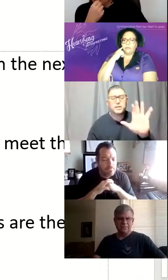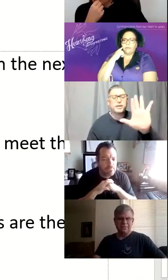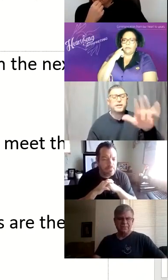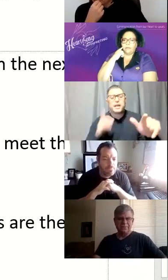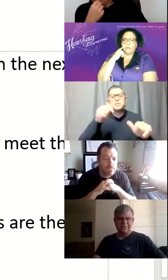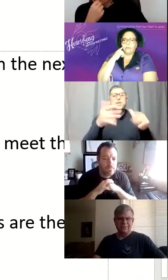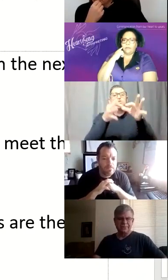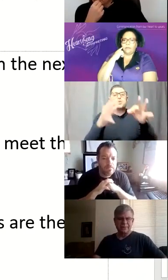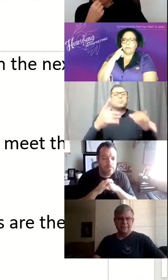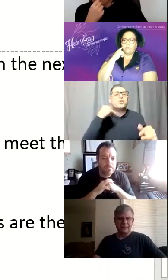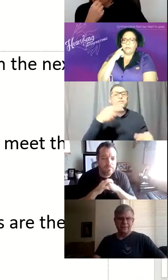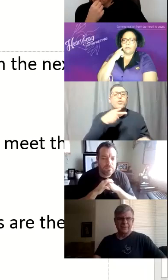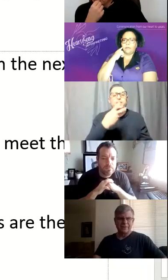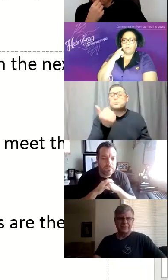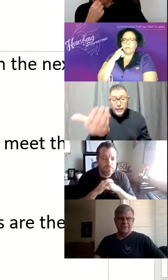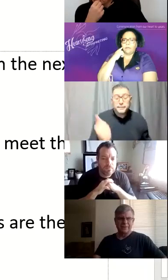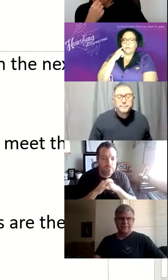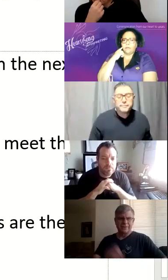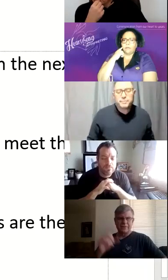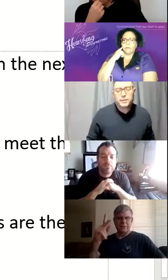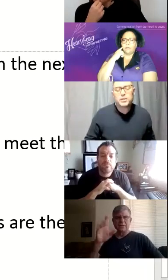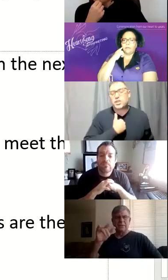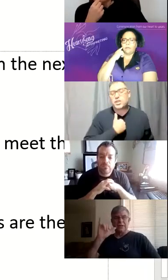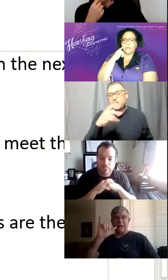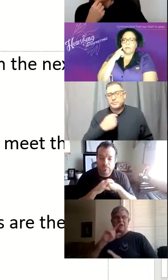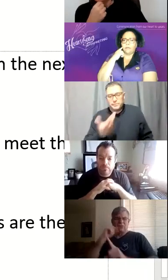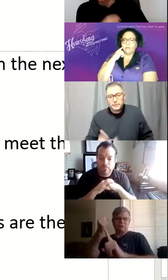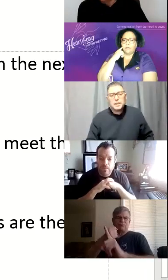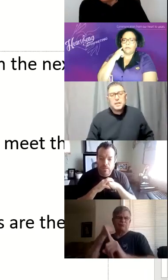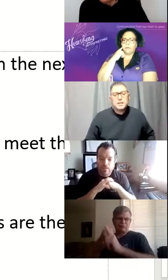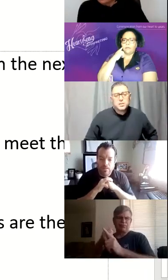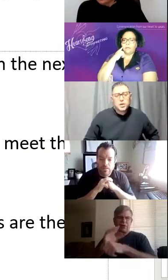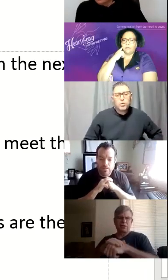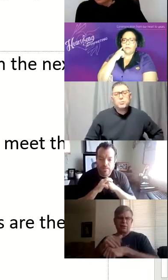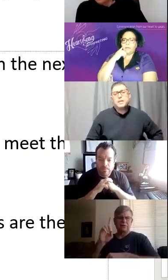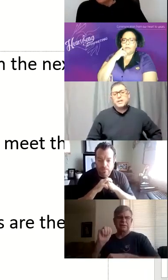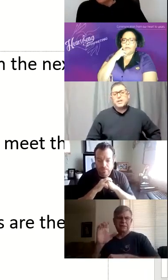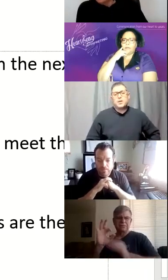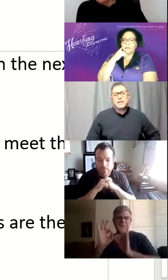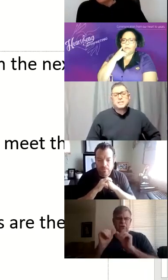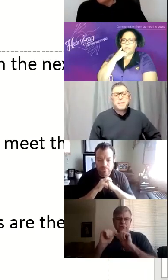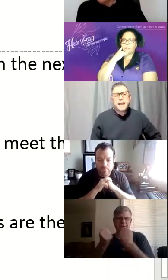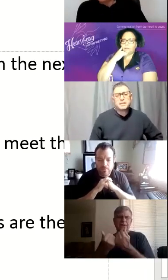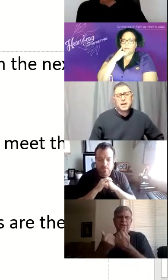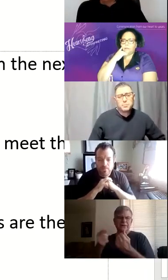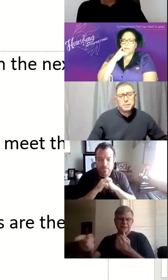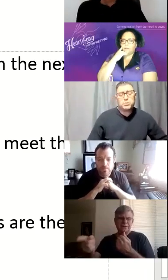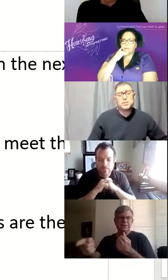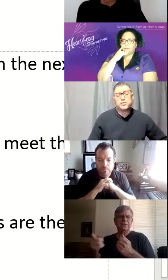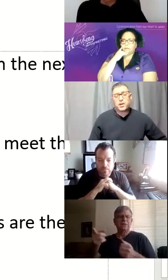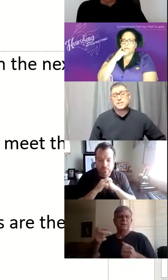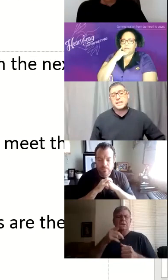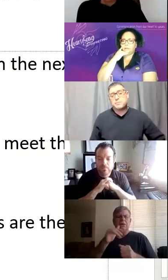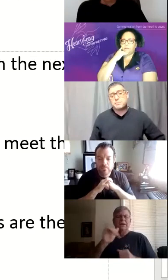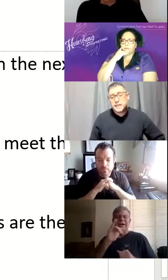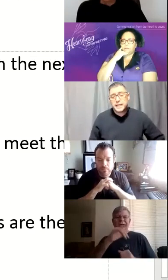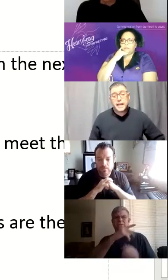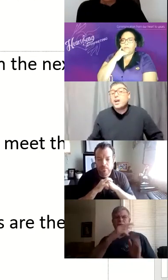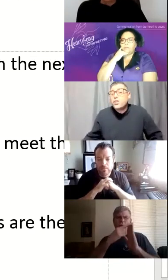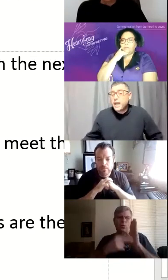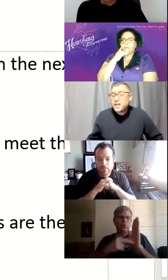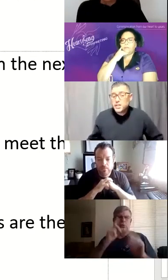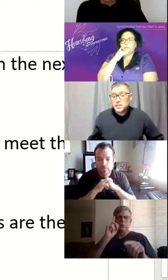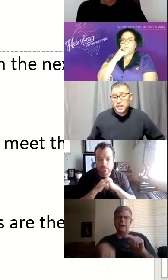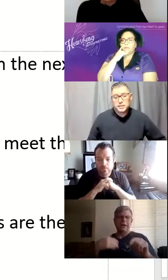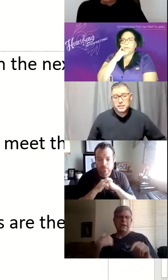Oh, sorry, I thought it was the other interpreter, I heard a voice, but go ahead. Sorry, Jet. So, that's impacted a lot of people as far as the DMC and